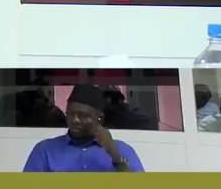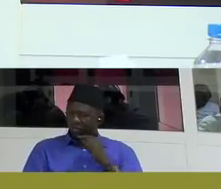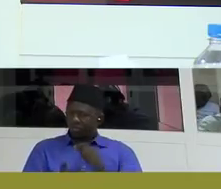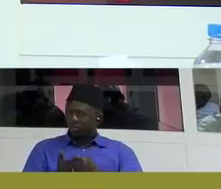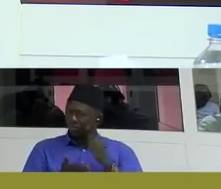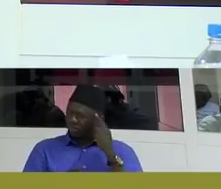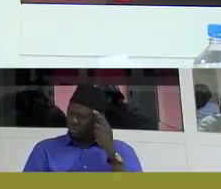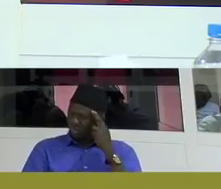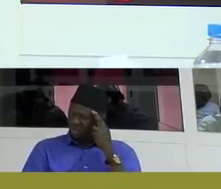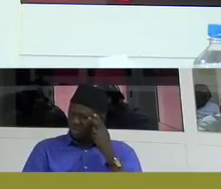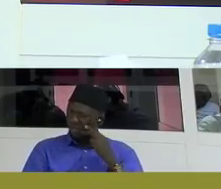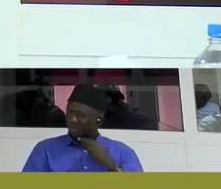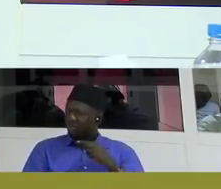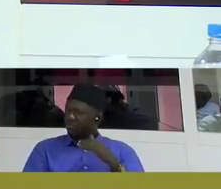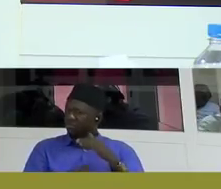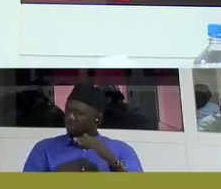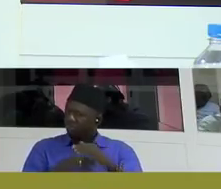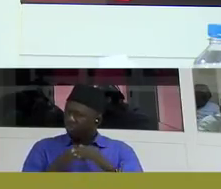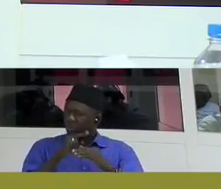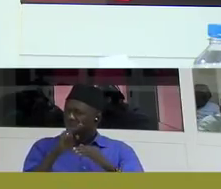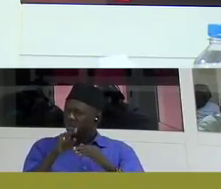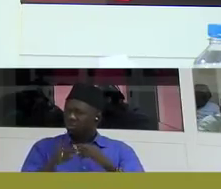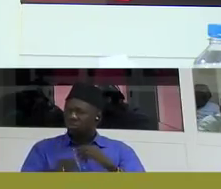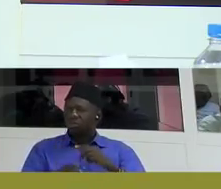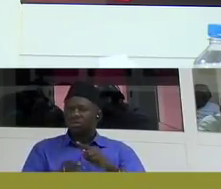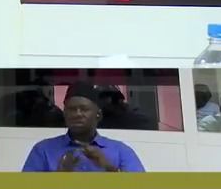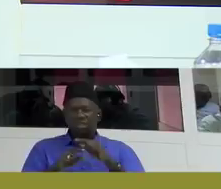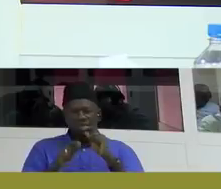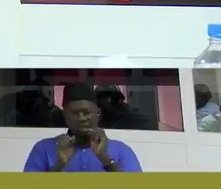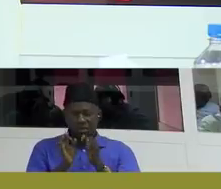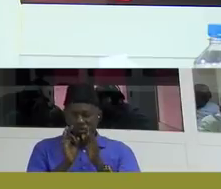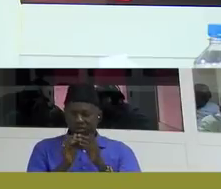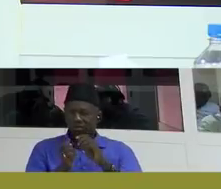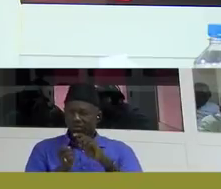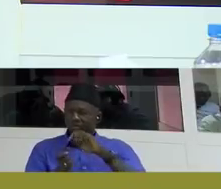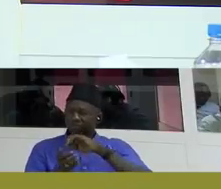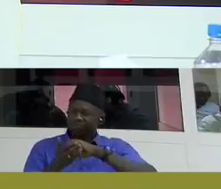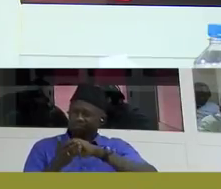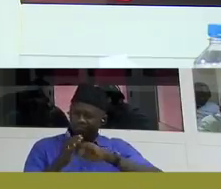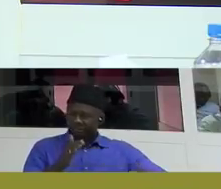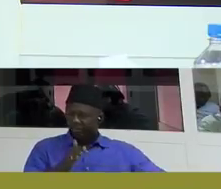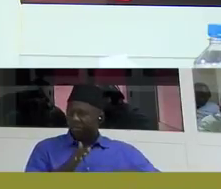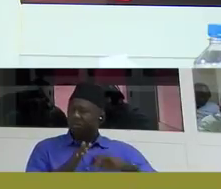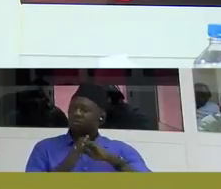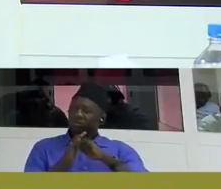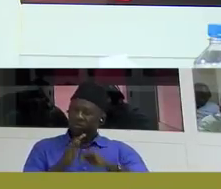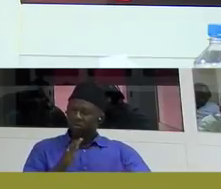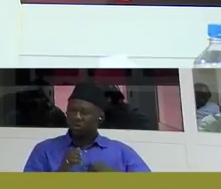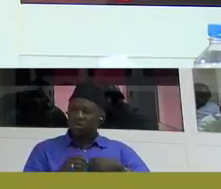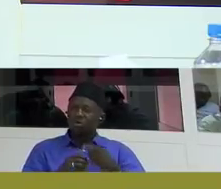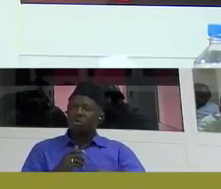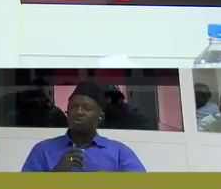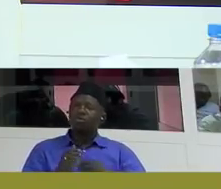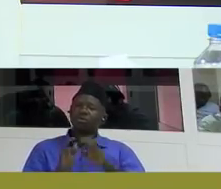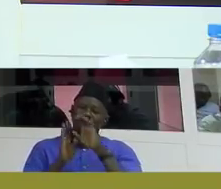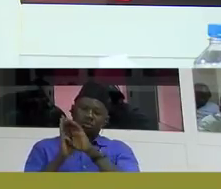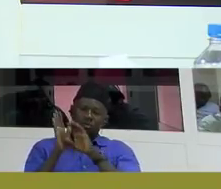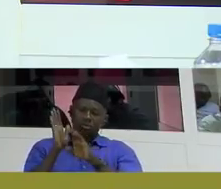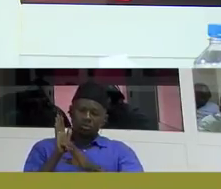gradual but definitive erosion of constitutional